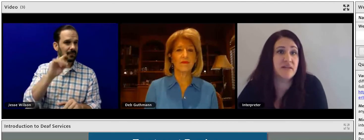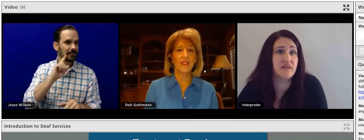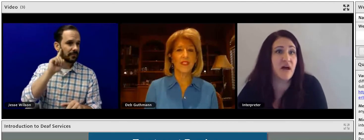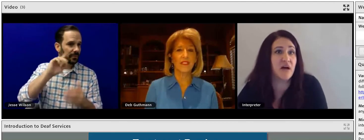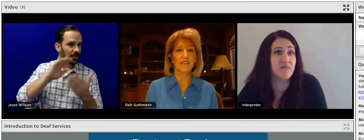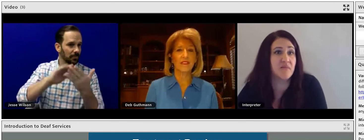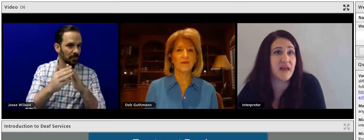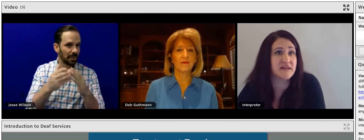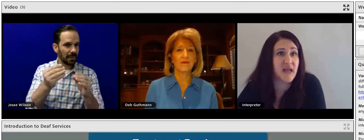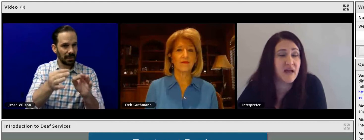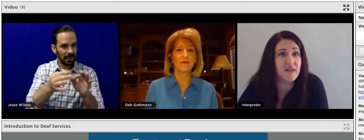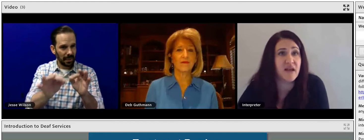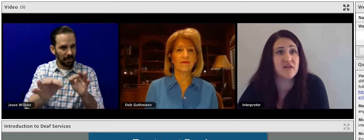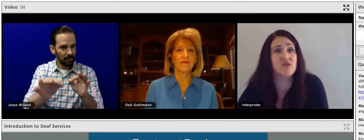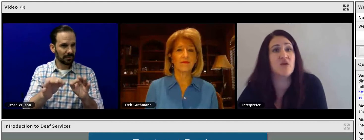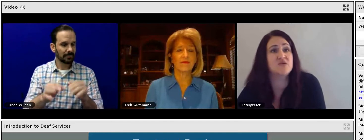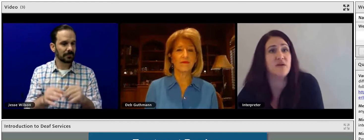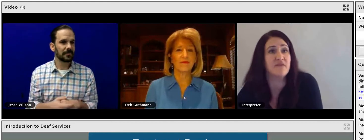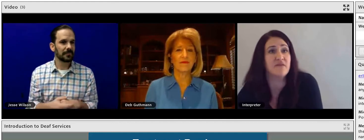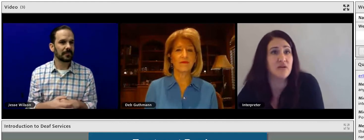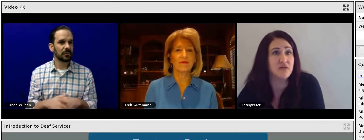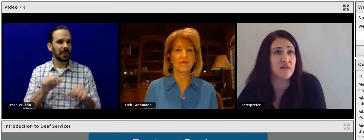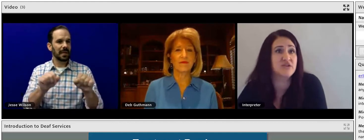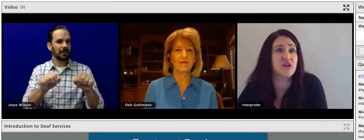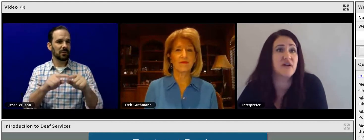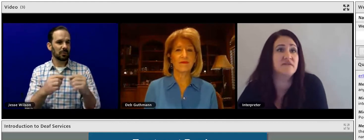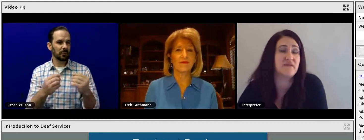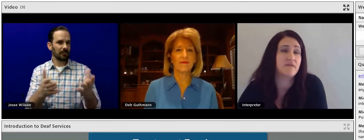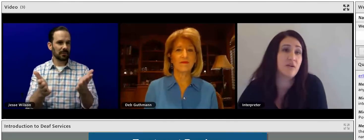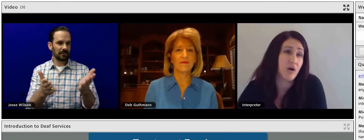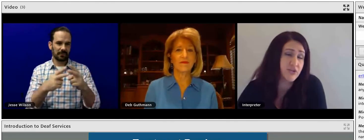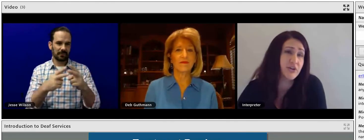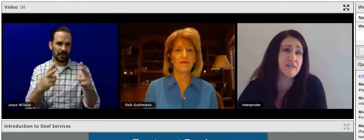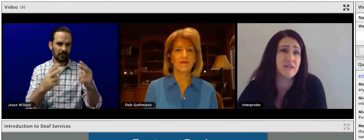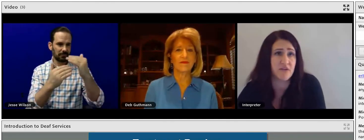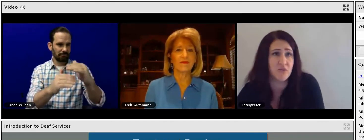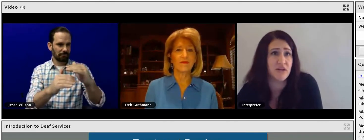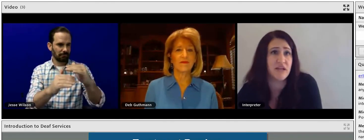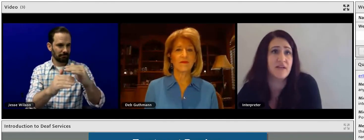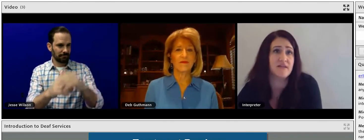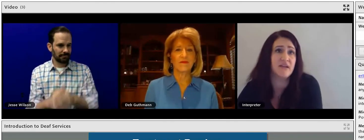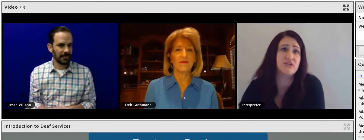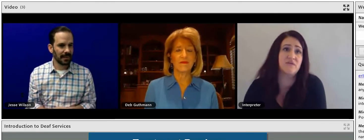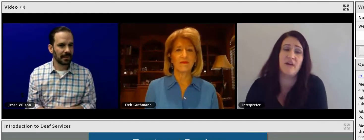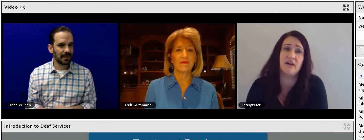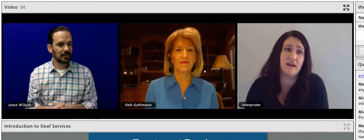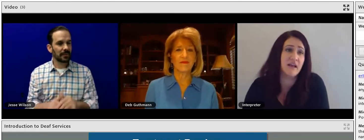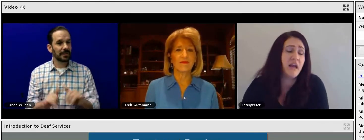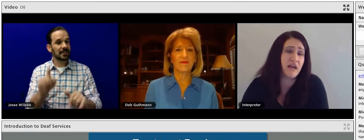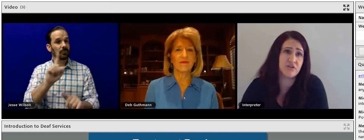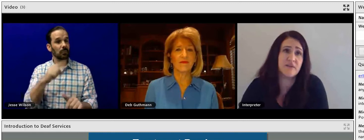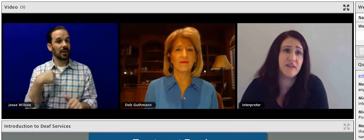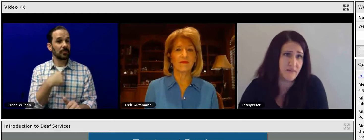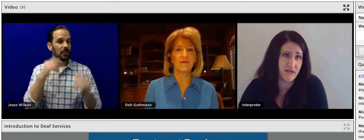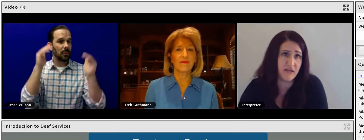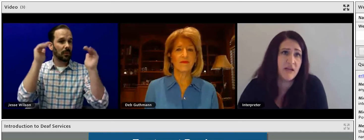able to work with ASL and those who have knowledge of deaf culture, the deaf community, and the language